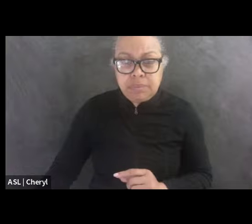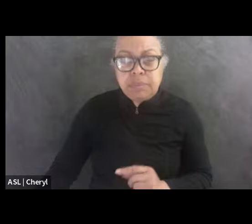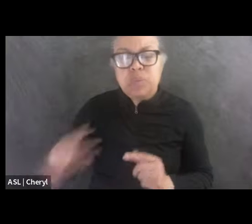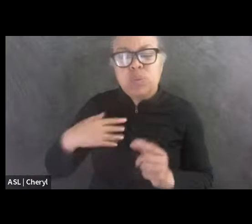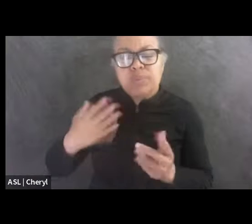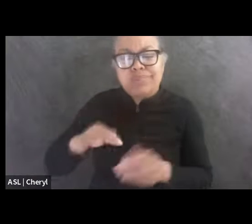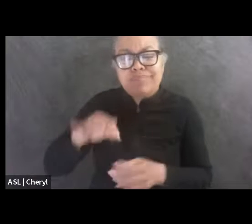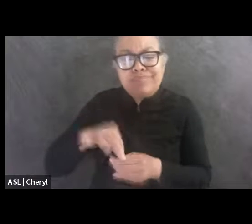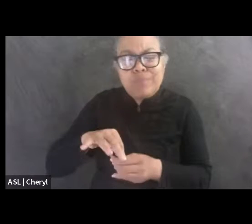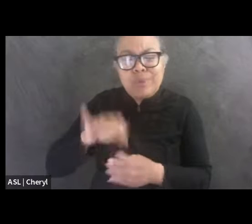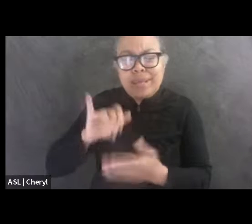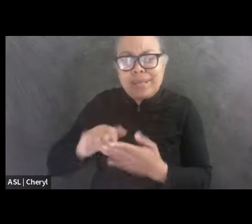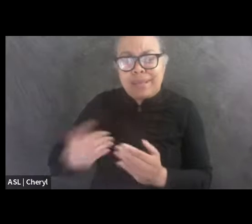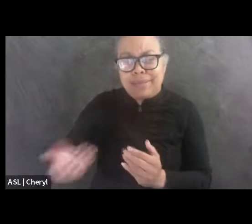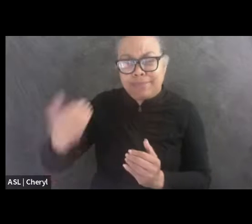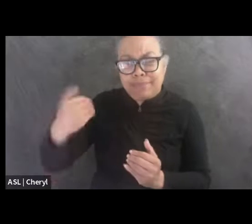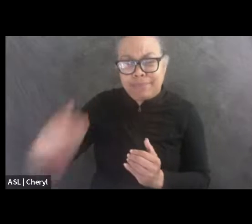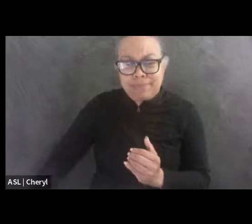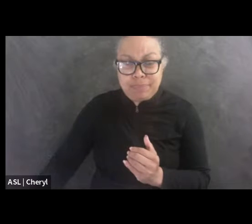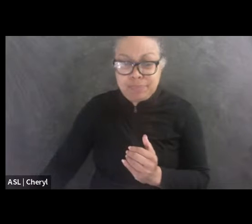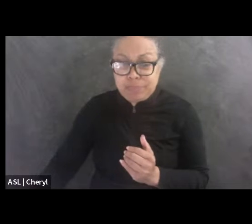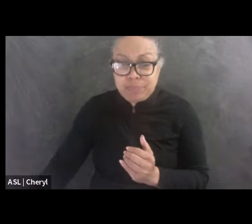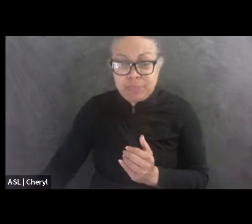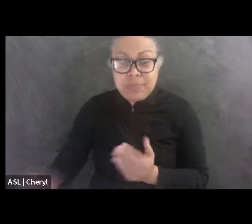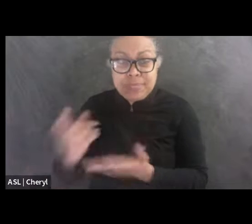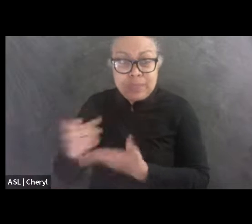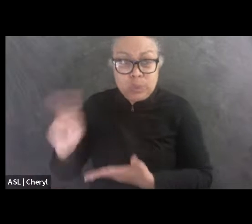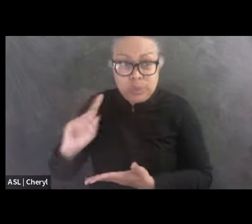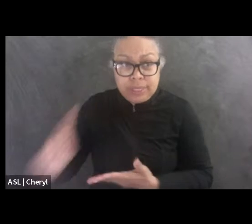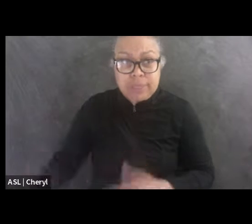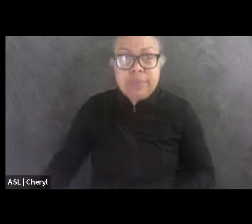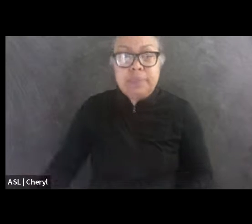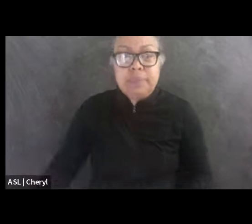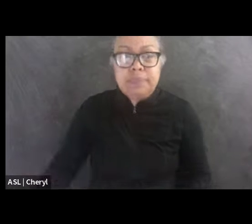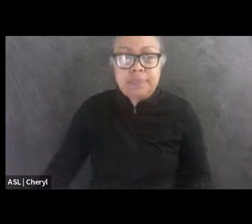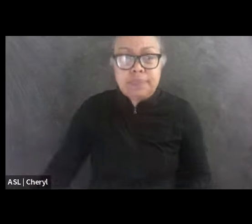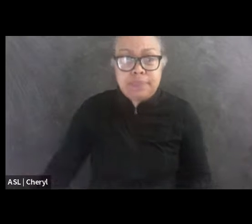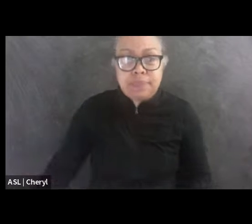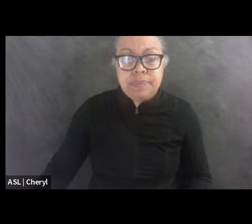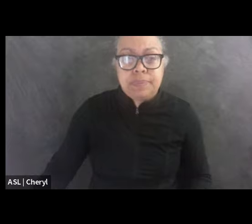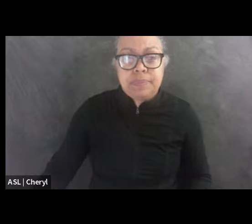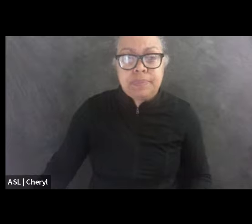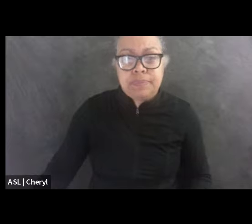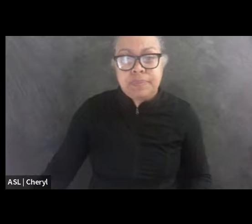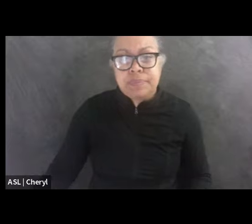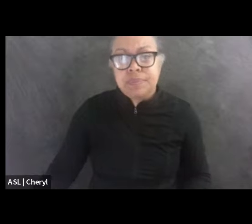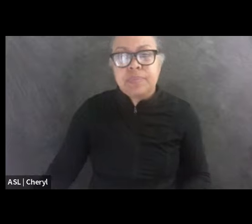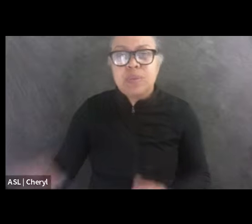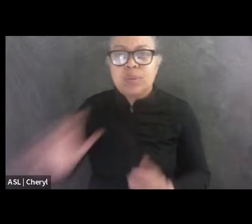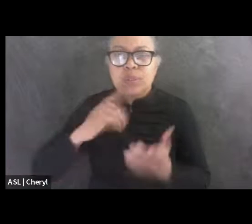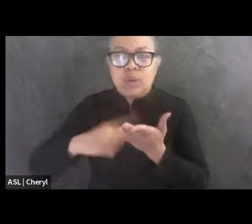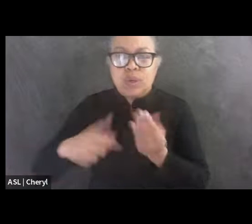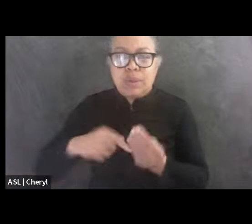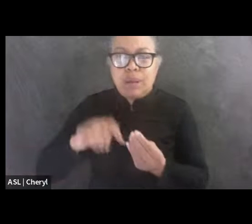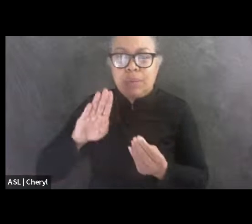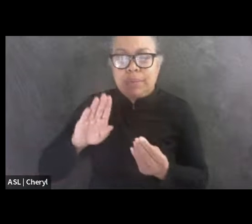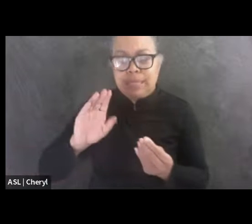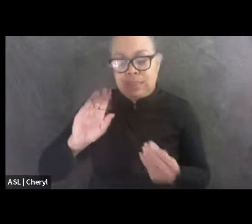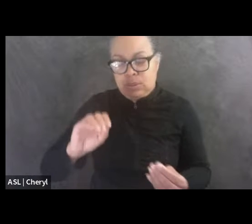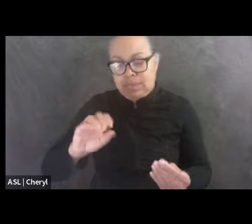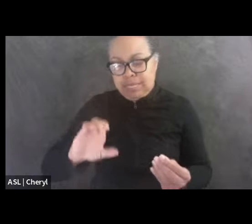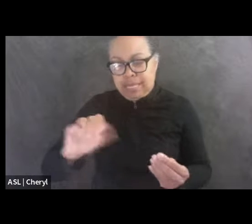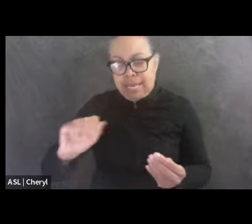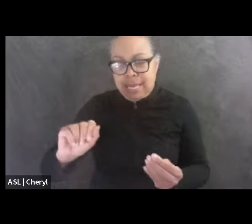actually just a week ago. And we're going to talk about BZA case 20766,